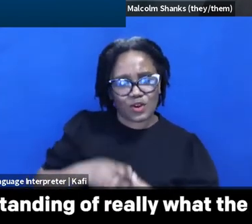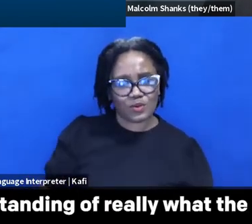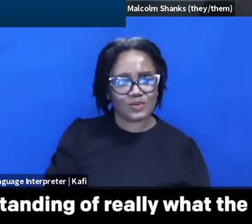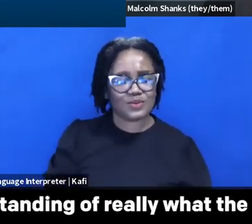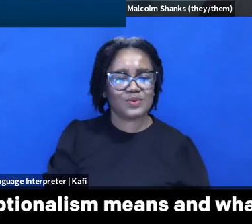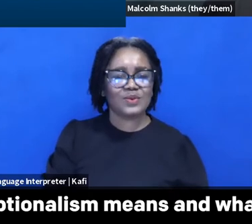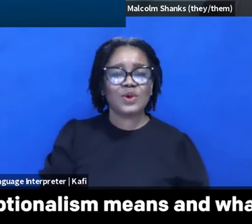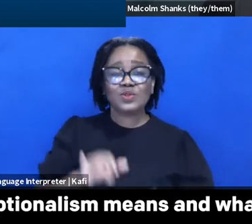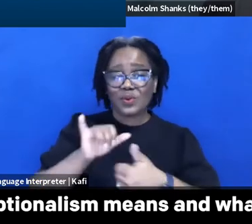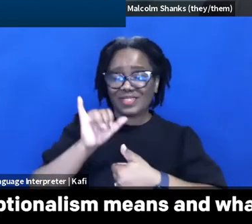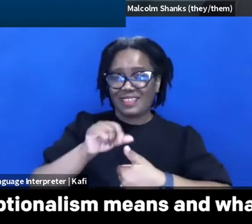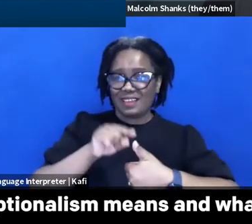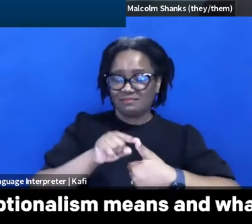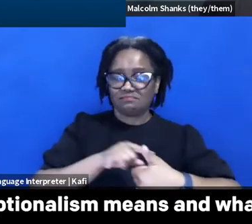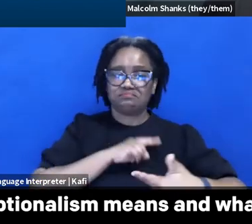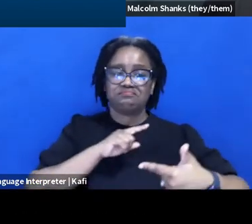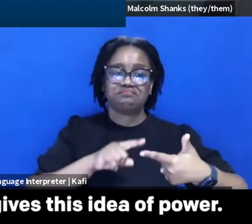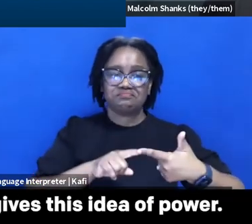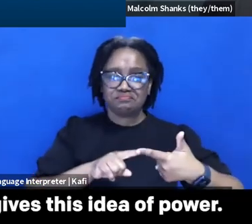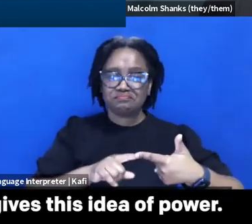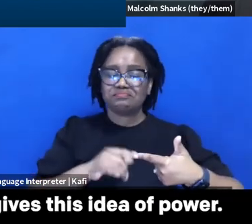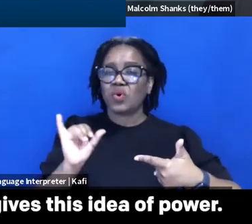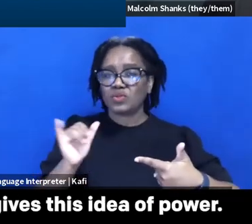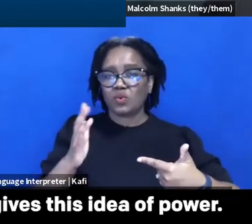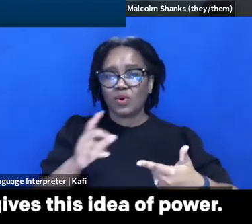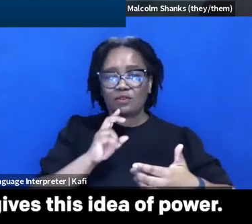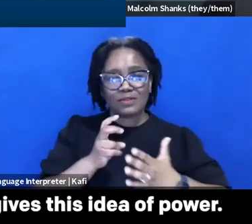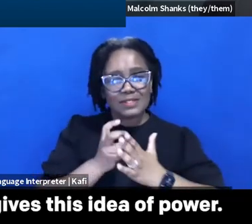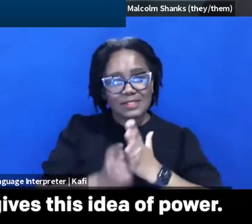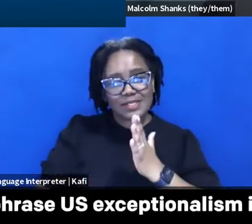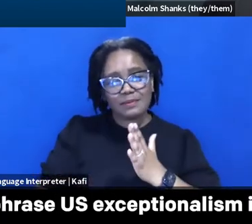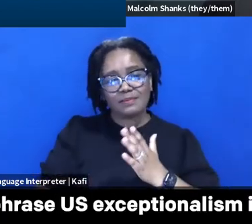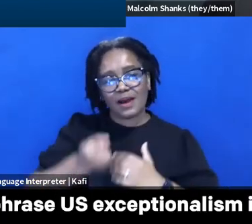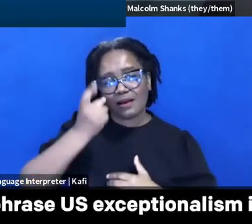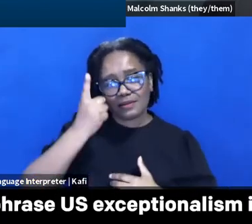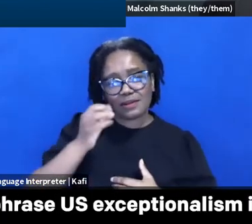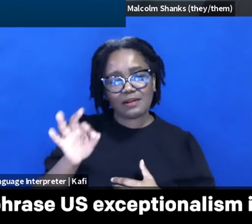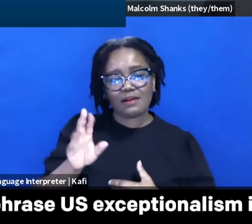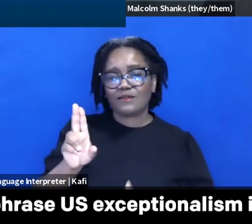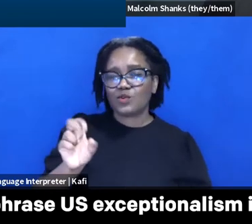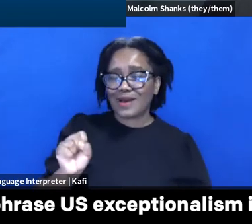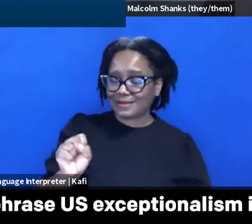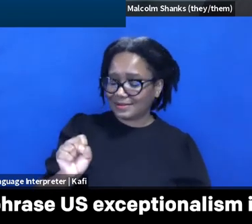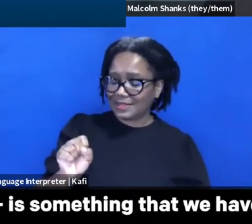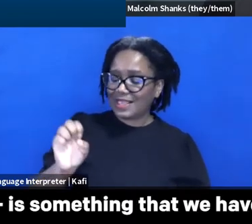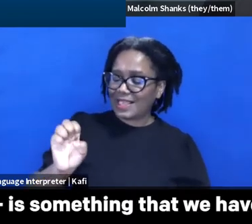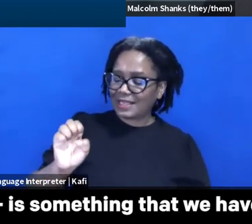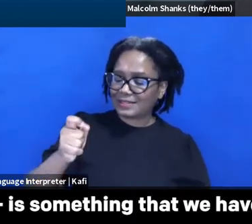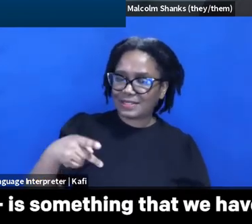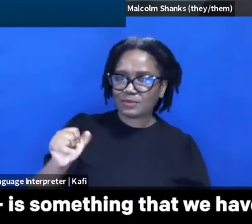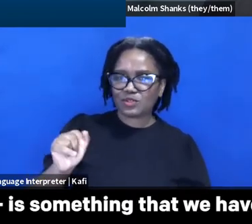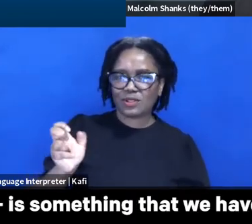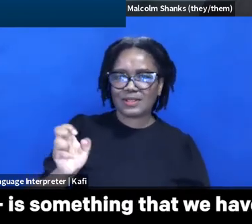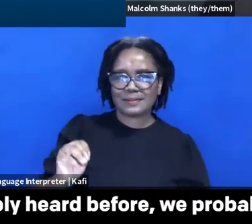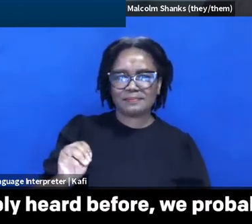deepen our understanding of really what US exceptionalism means and what gives this idea power. The phrase US